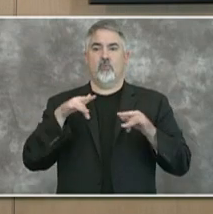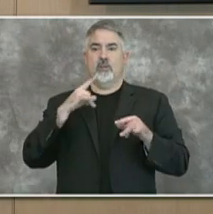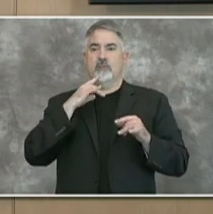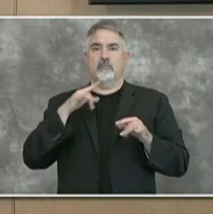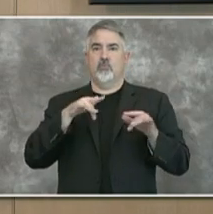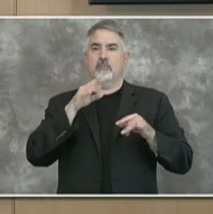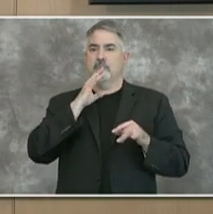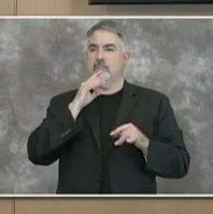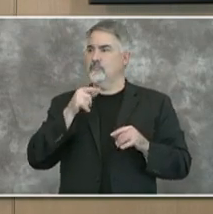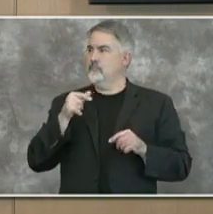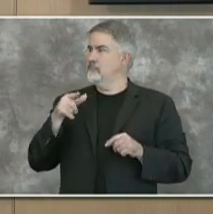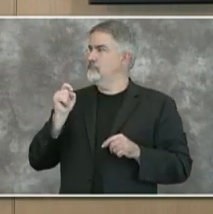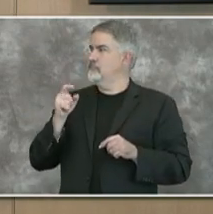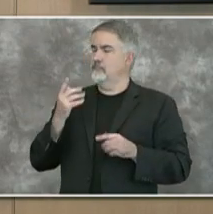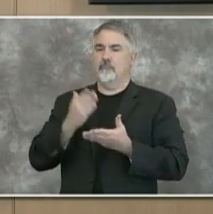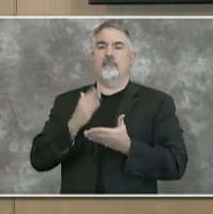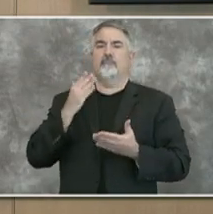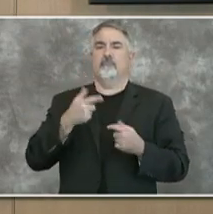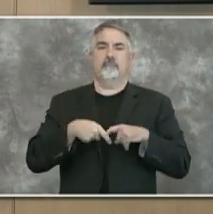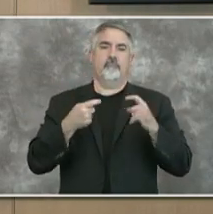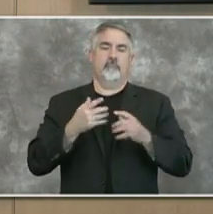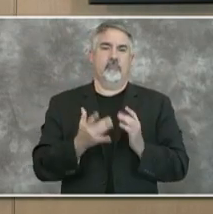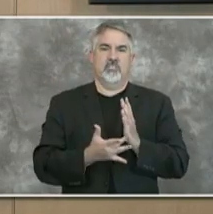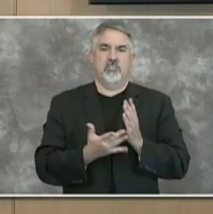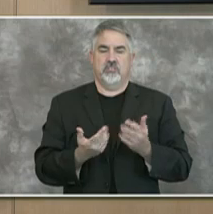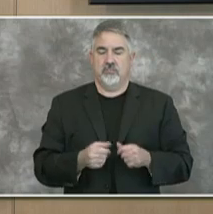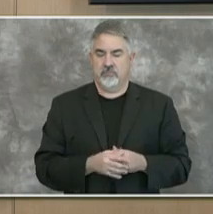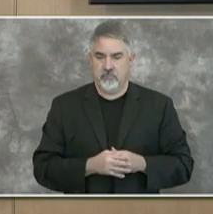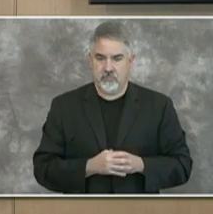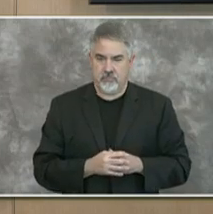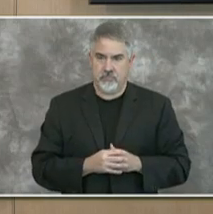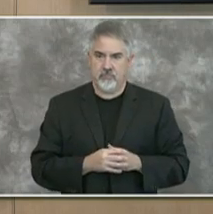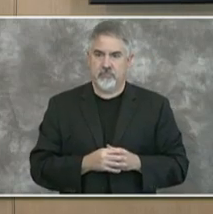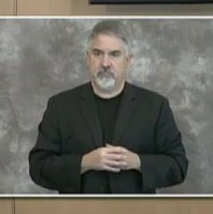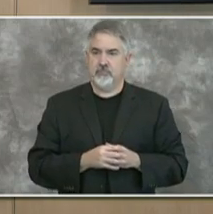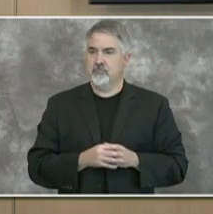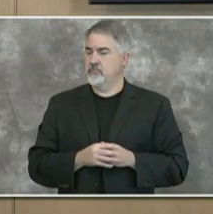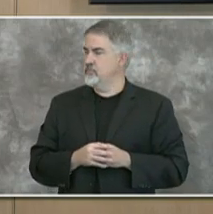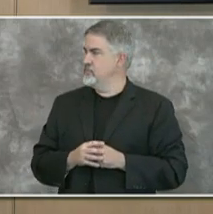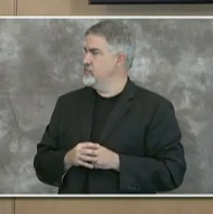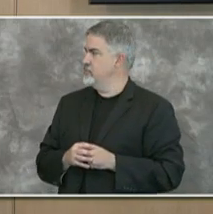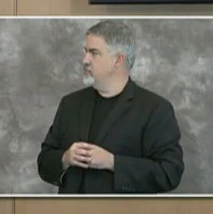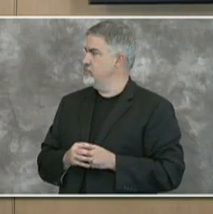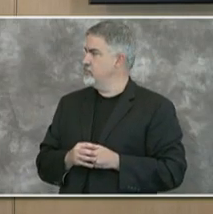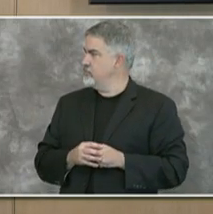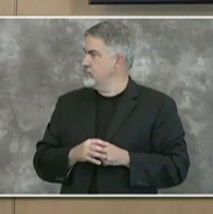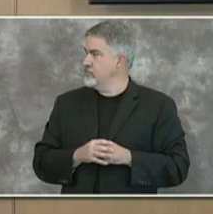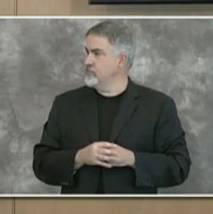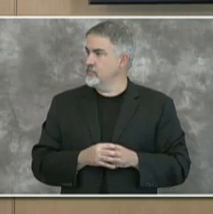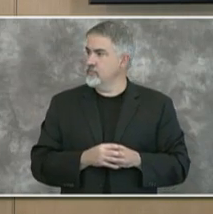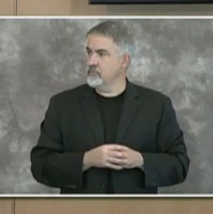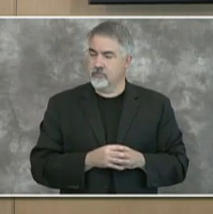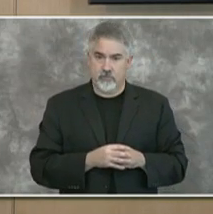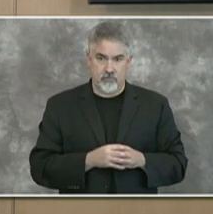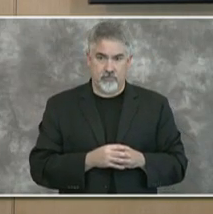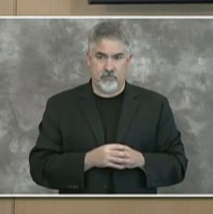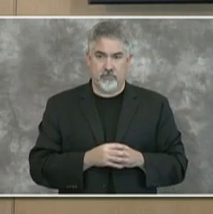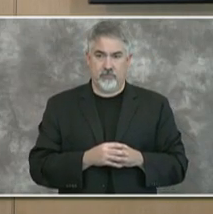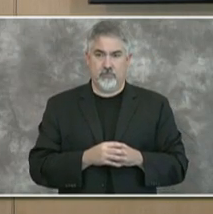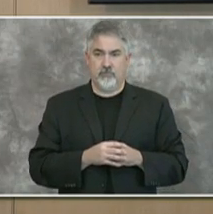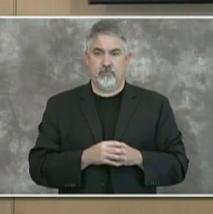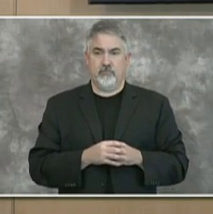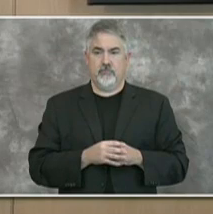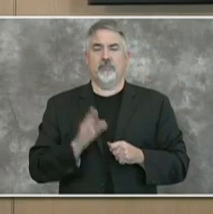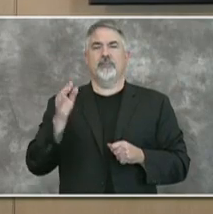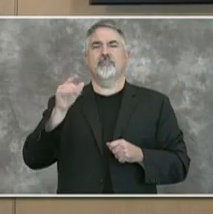Thanks. And then just to follow up on one of those S's, the supply S. I know we're hearing stories, whether it's at a national level or